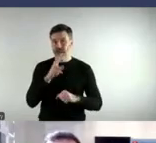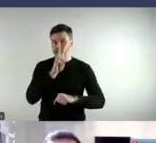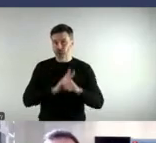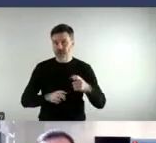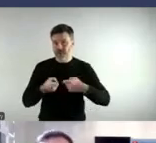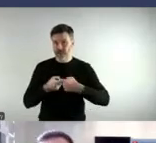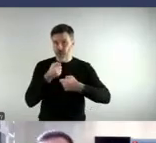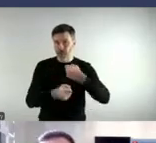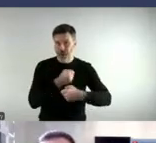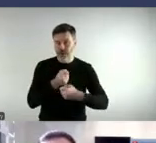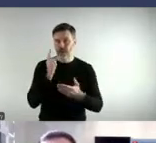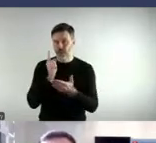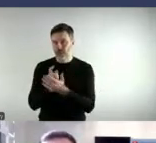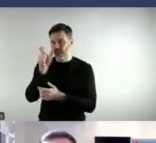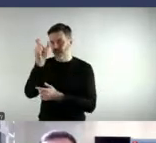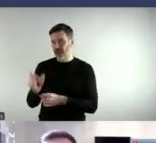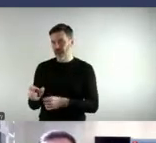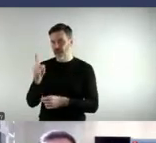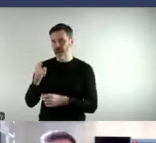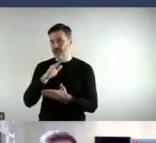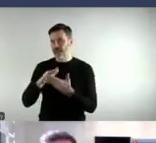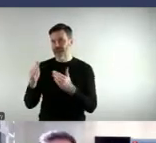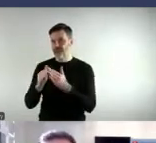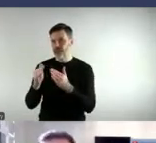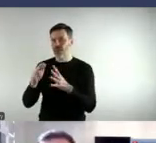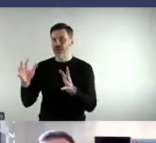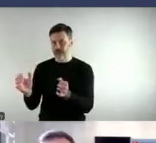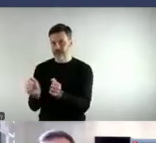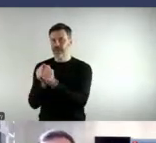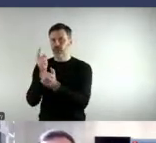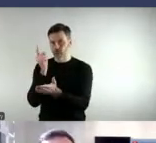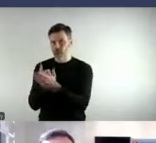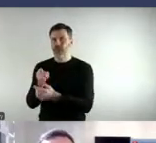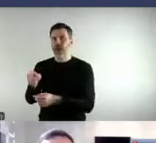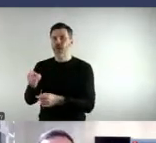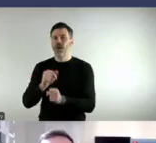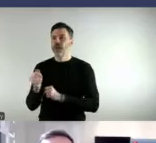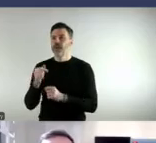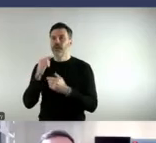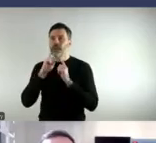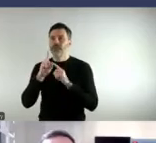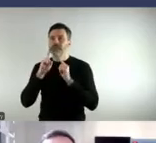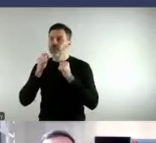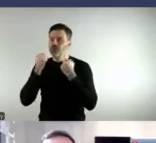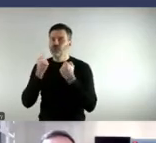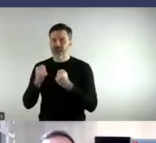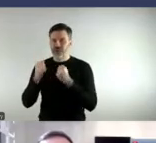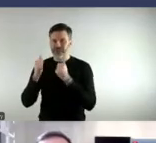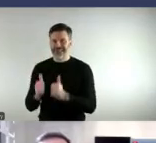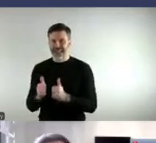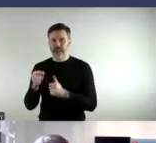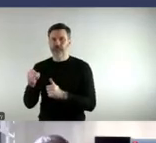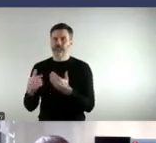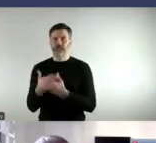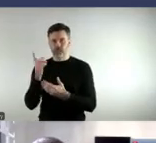last Saturday, thanks to collaboration with the police and the local residents, we managed to help one person in the crisis of homelessness who's really in a serious